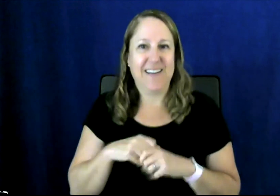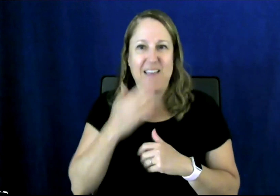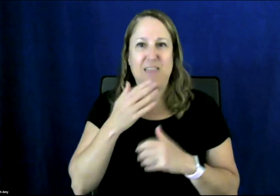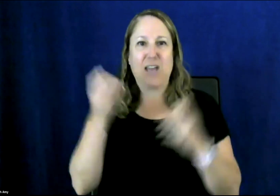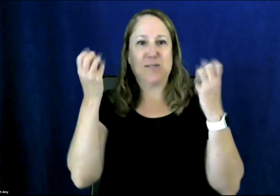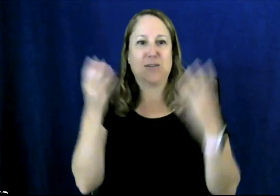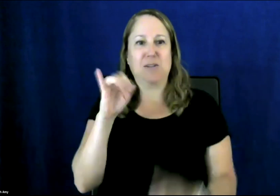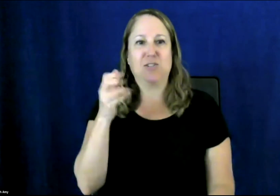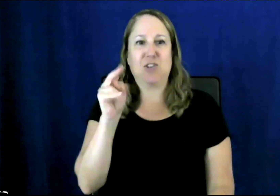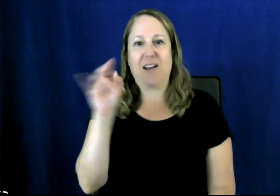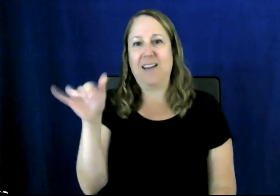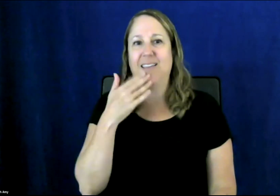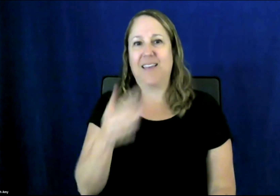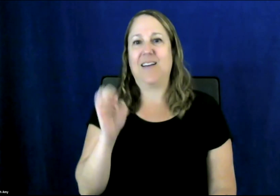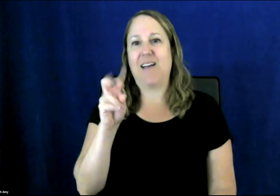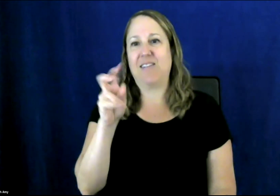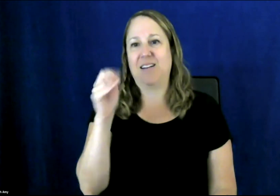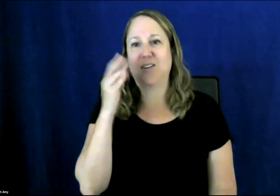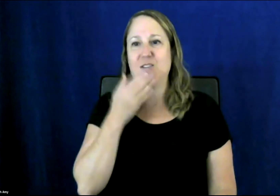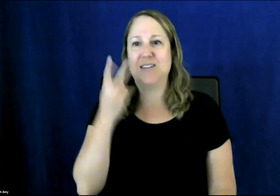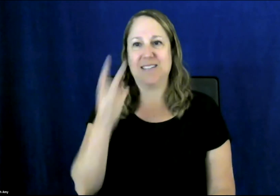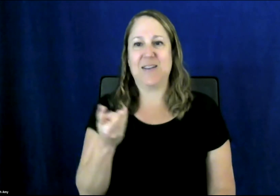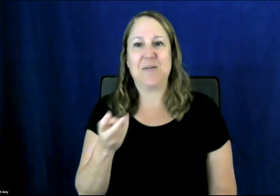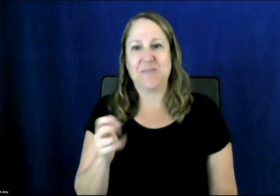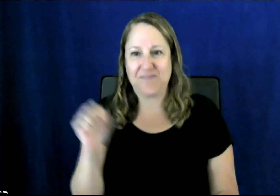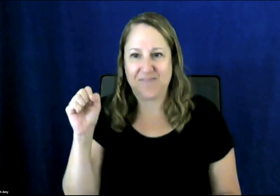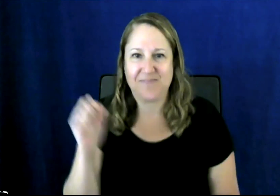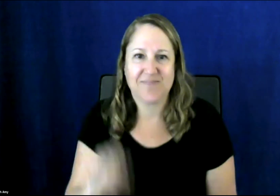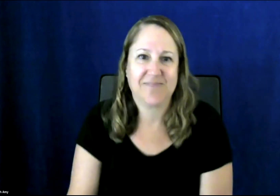Evelyn. So good to see you. So good to see all of you as well.